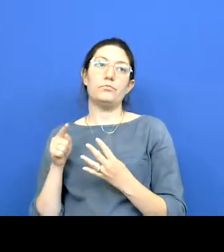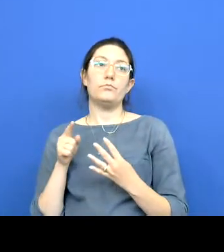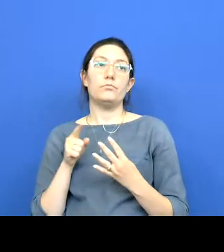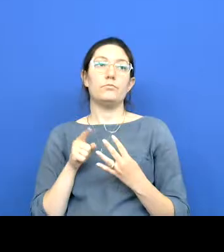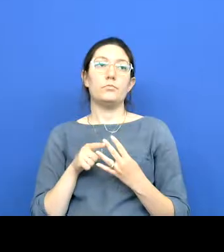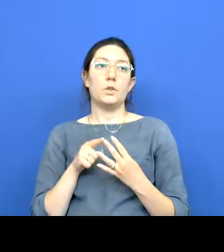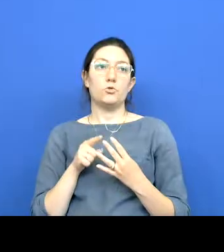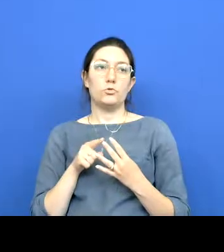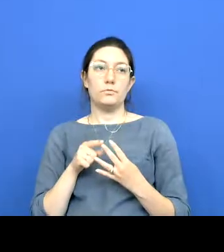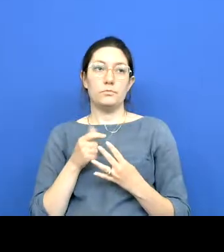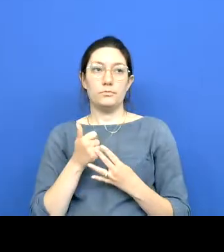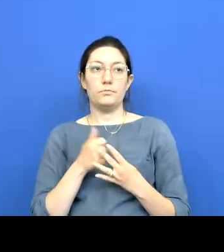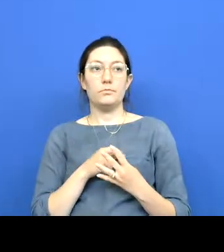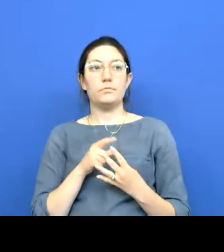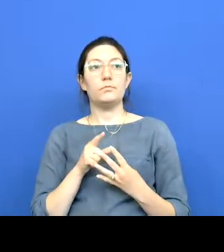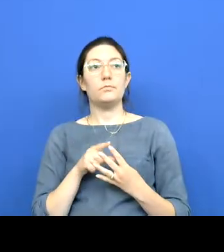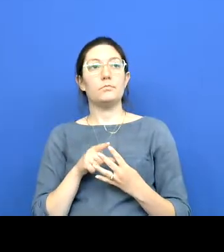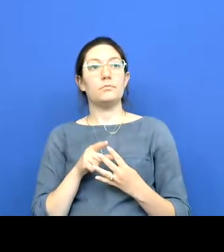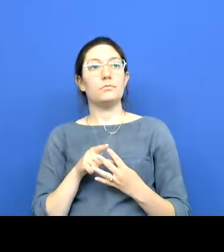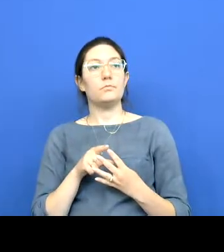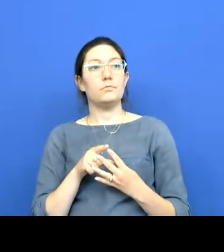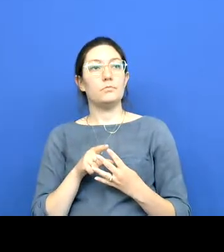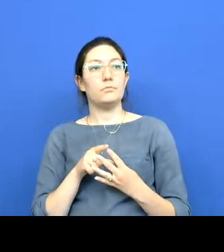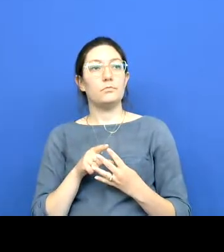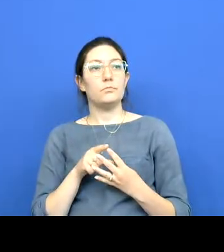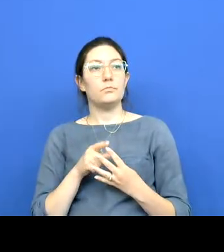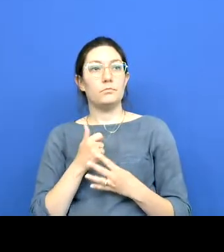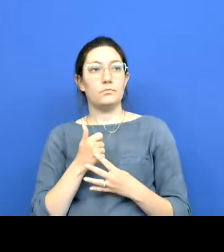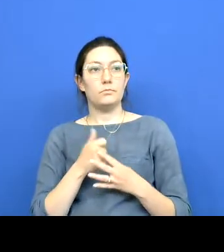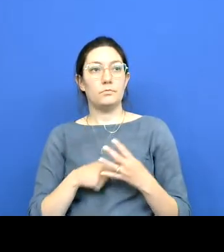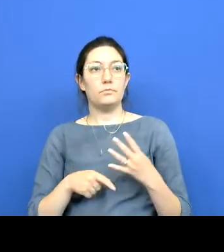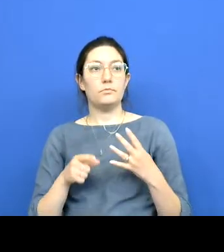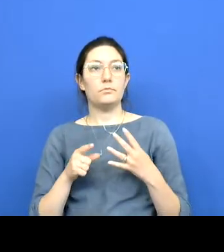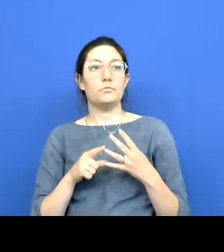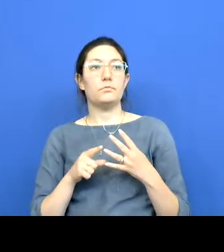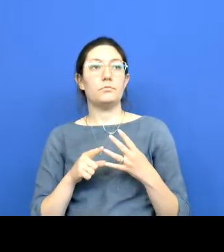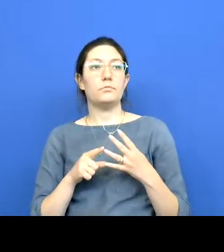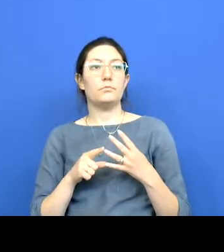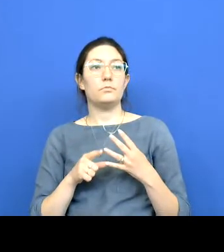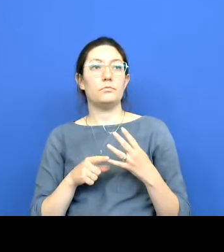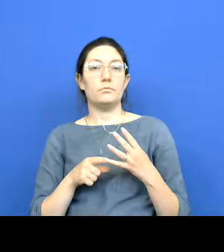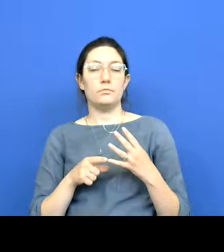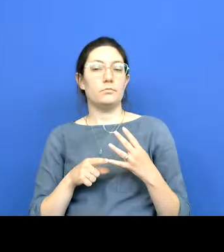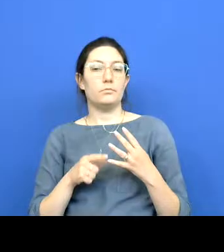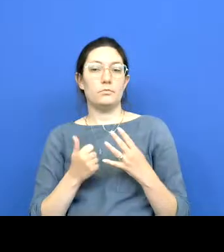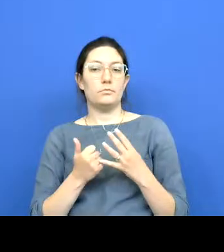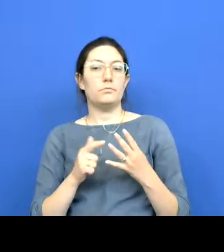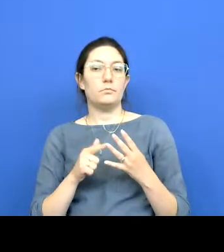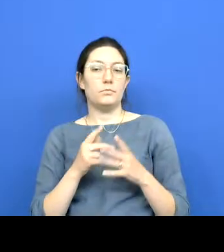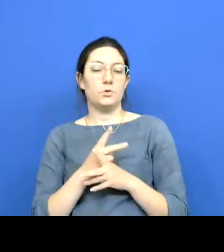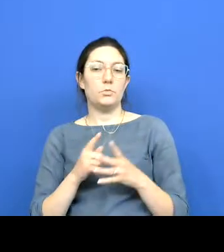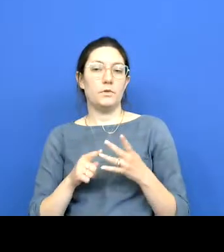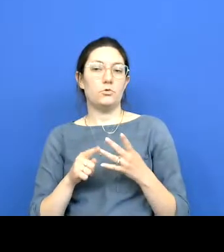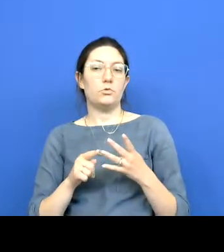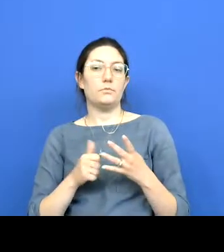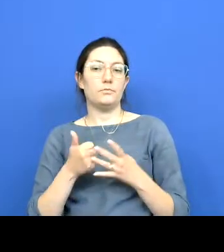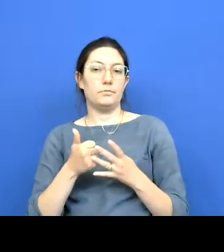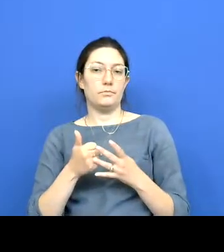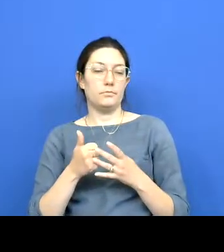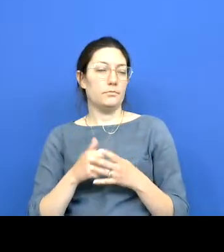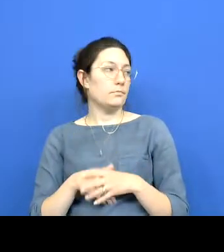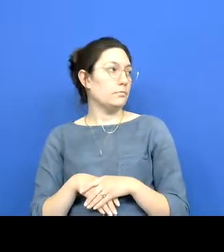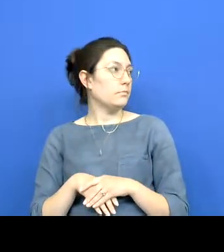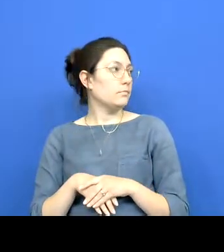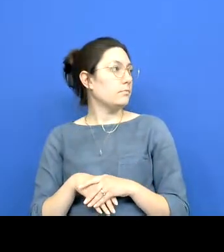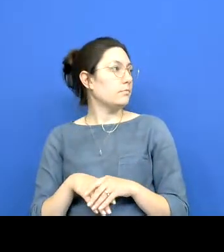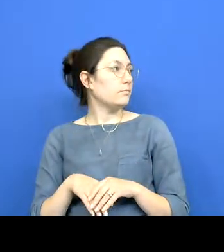Councilmember Page, Aye. Councilmember Blanca, Aye. Councilmember Stafford, Aye. Supervisor Schultz.